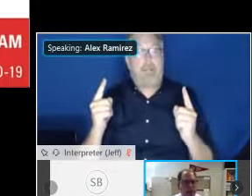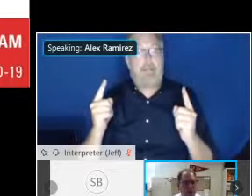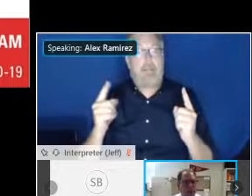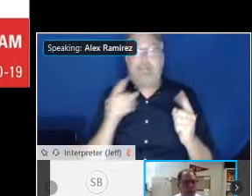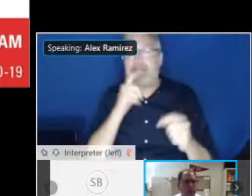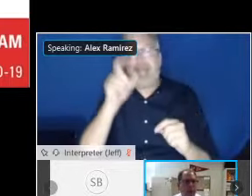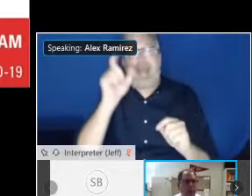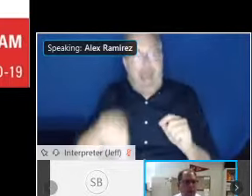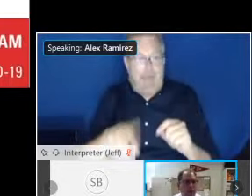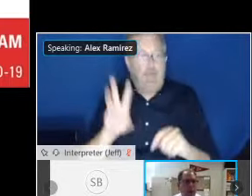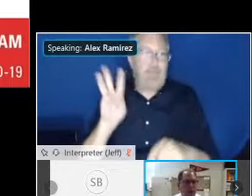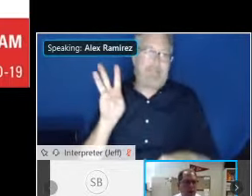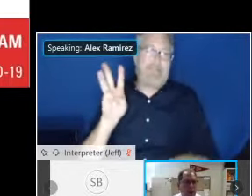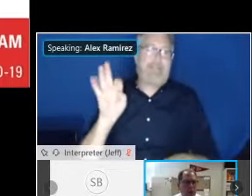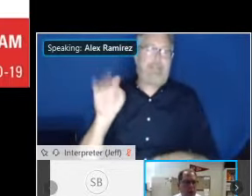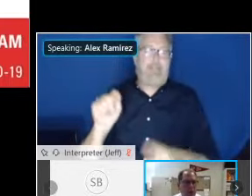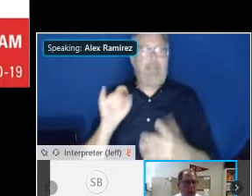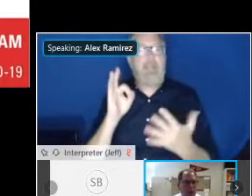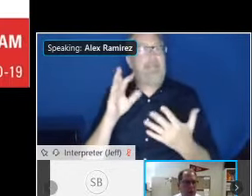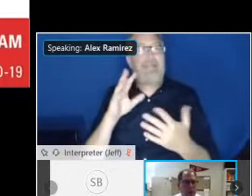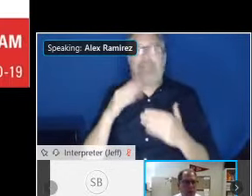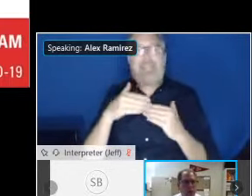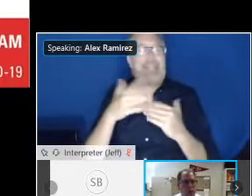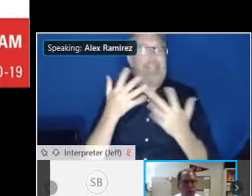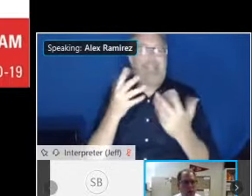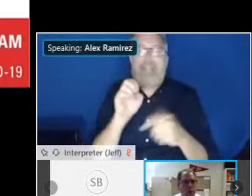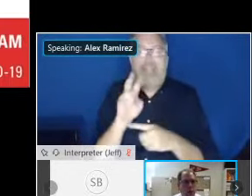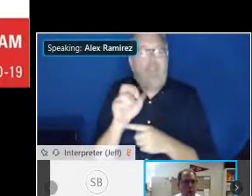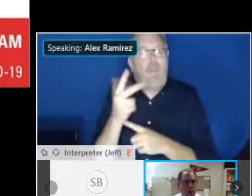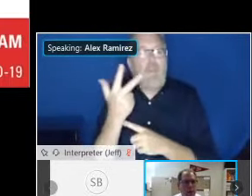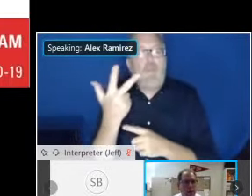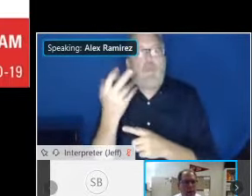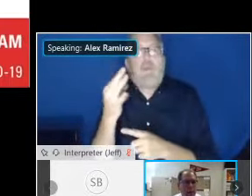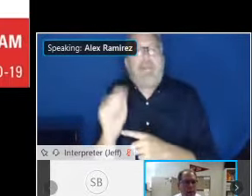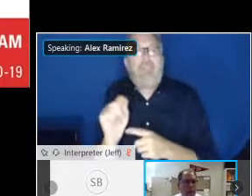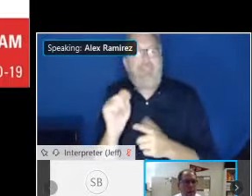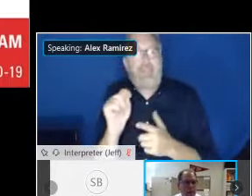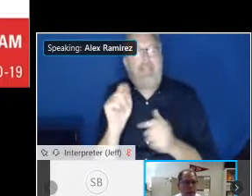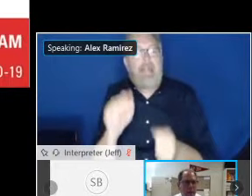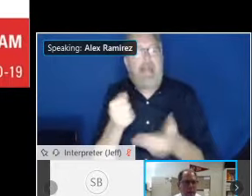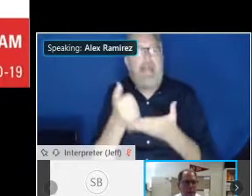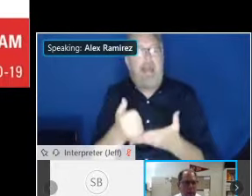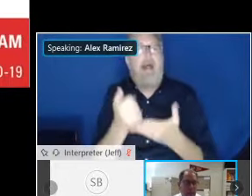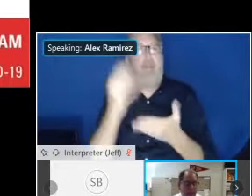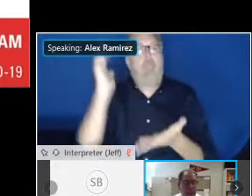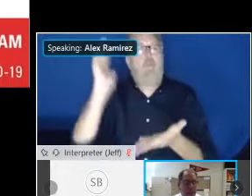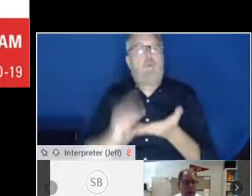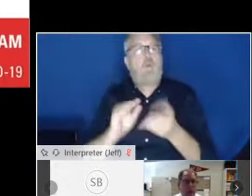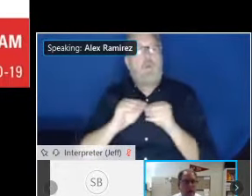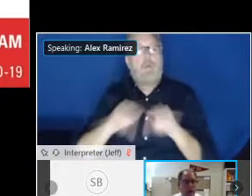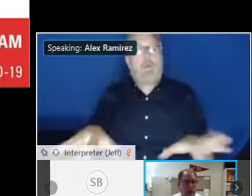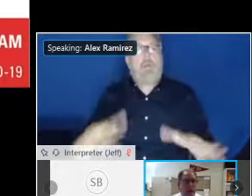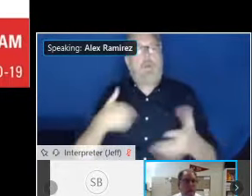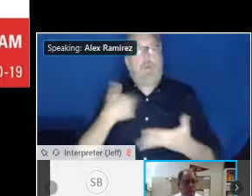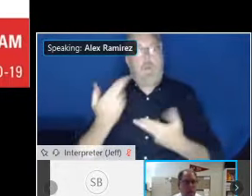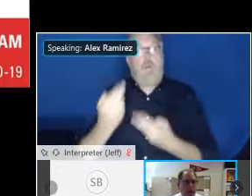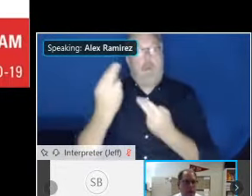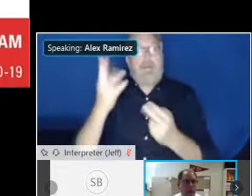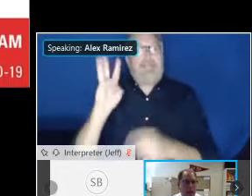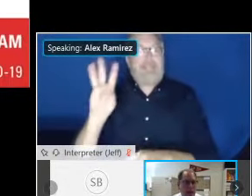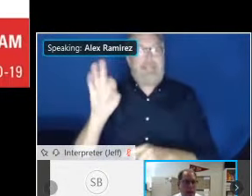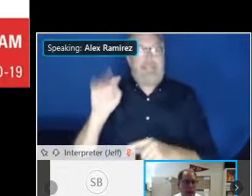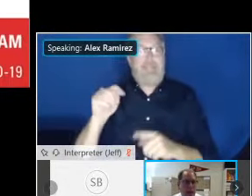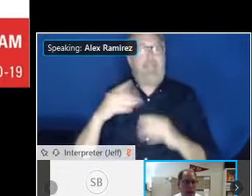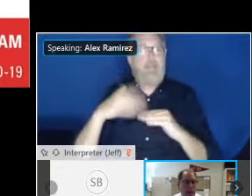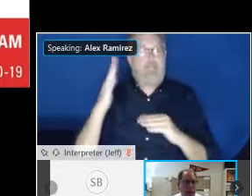be 6. Even 3 feet can provide you that protection. We're strongly recommending 8 feet, 6 feet, to give